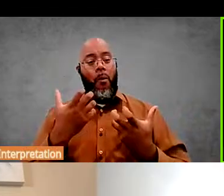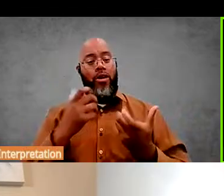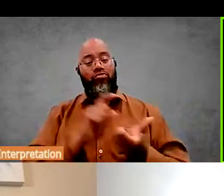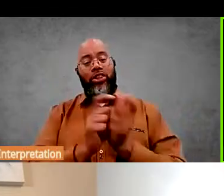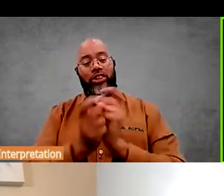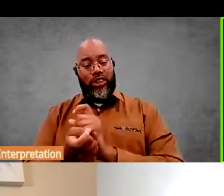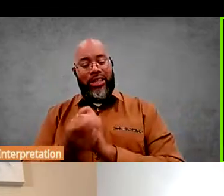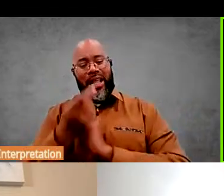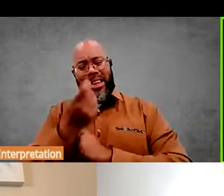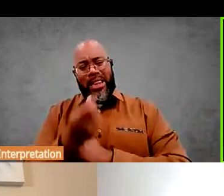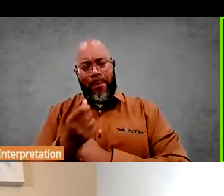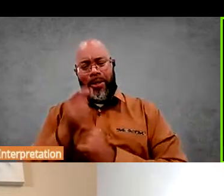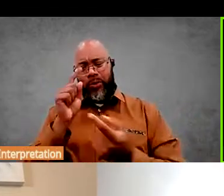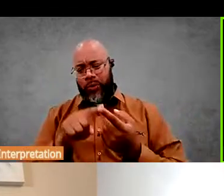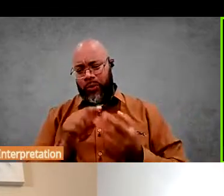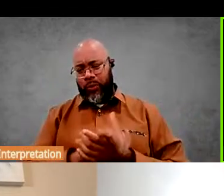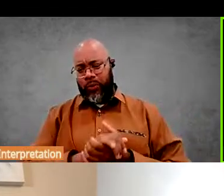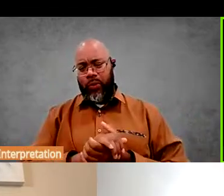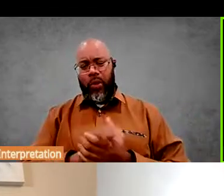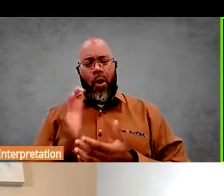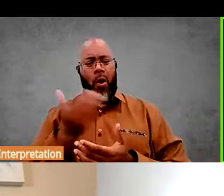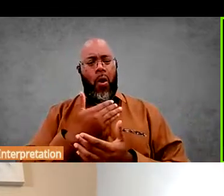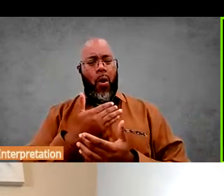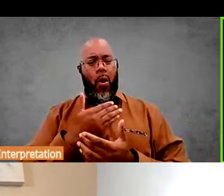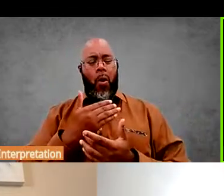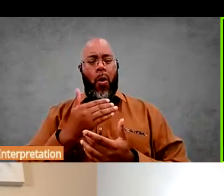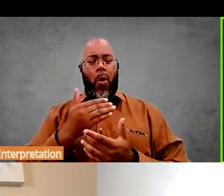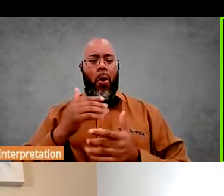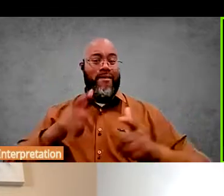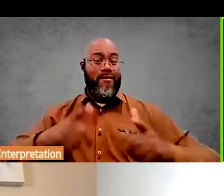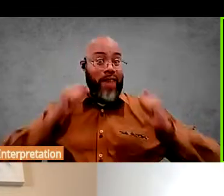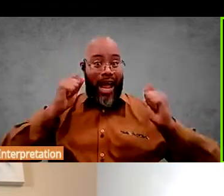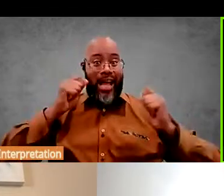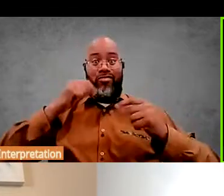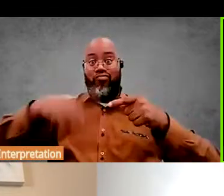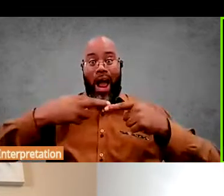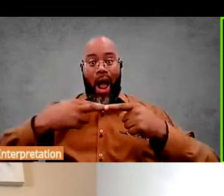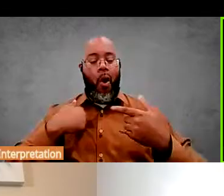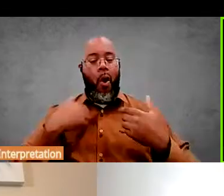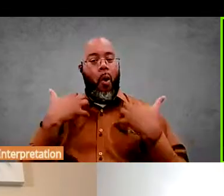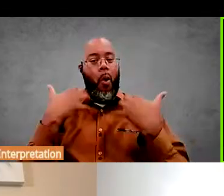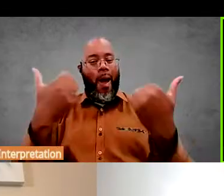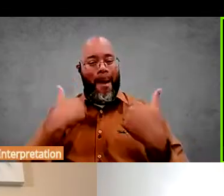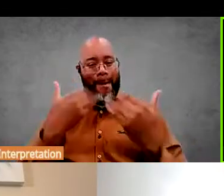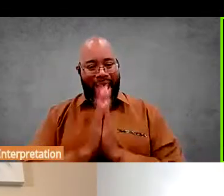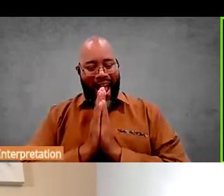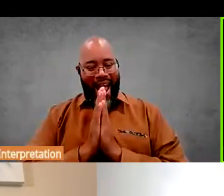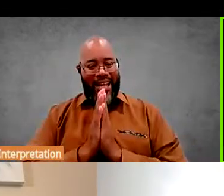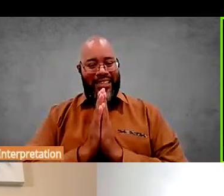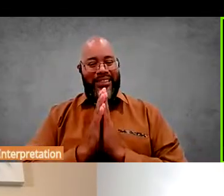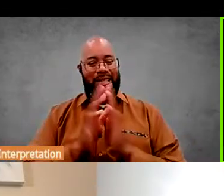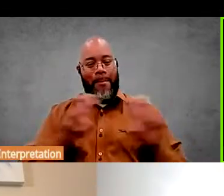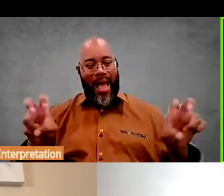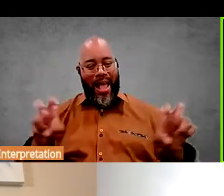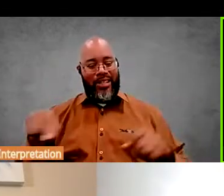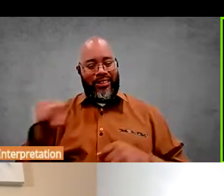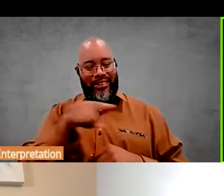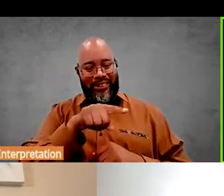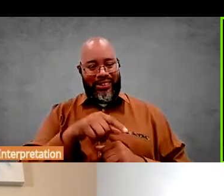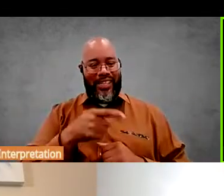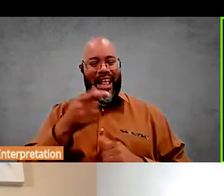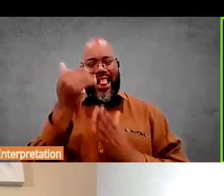a little bit to our lightning round. So for our audience, I'm going to ask our panel speakers a